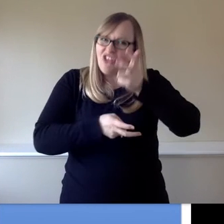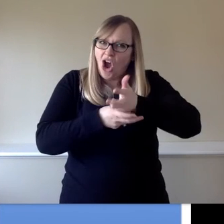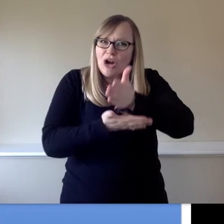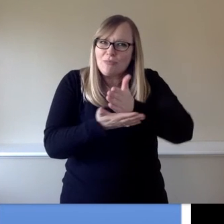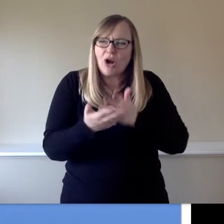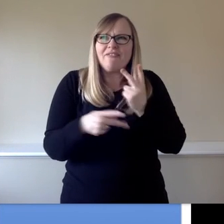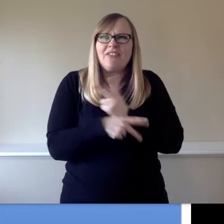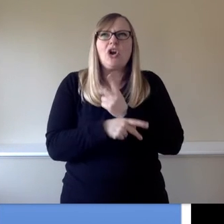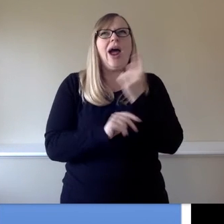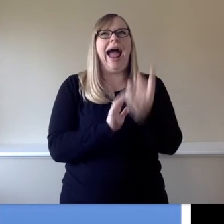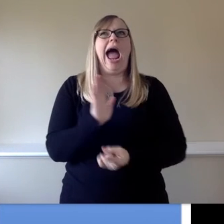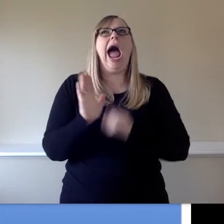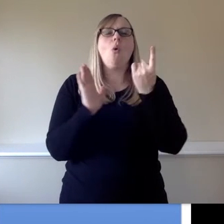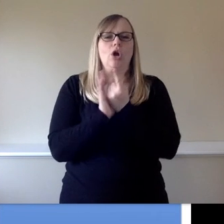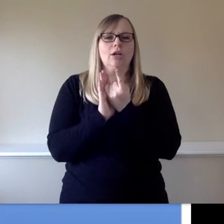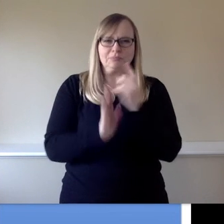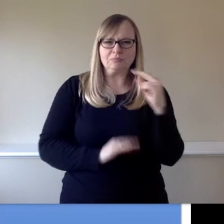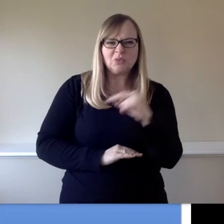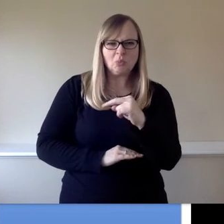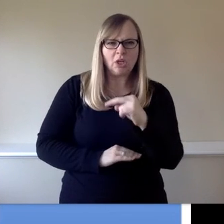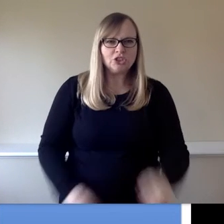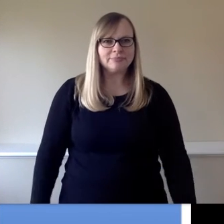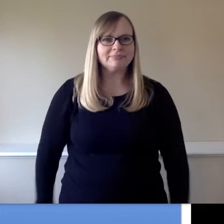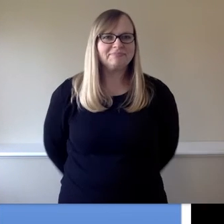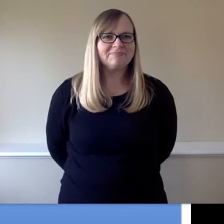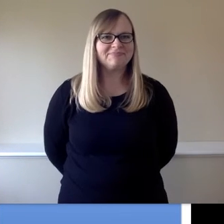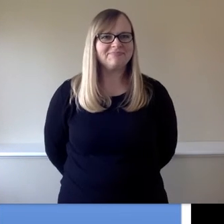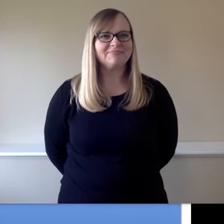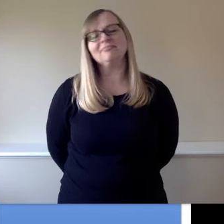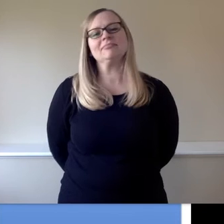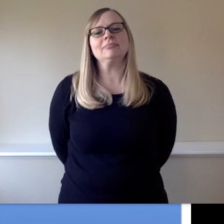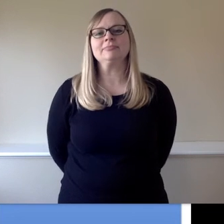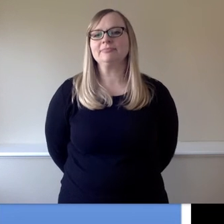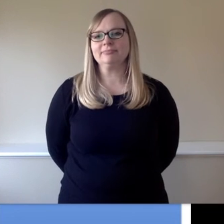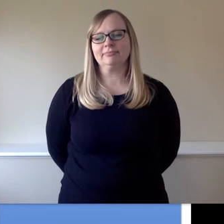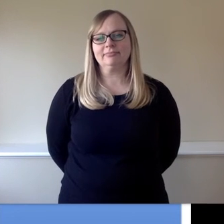it is. Go ahead and watch carefully.